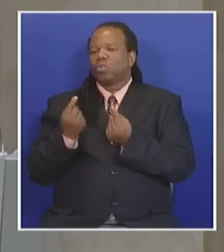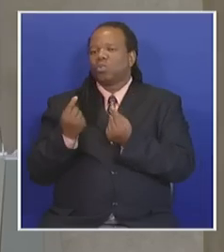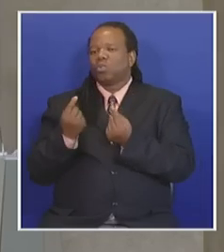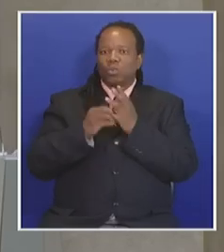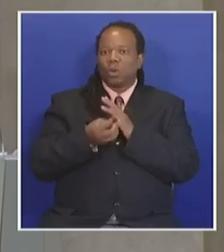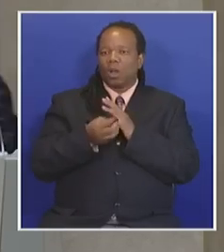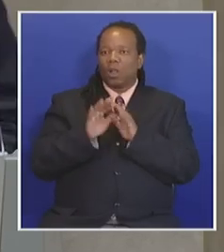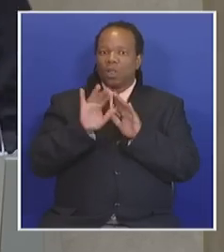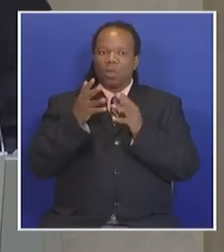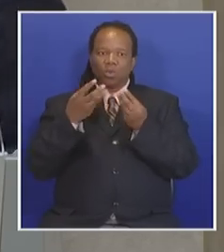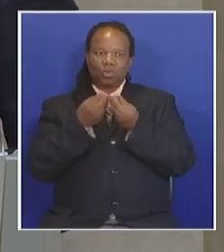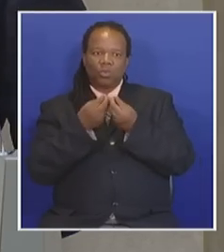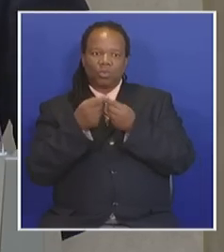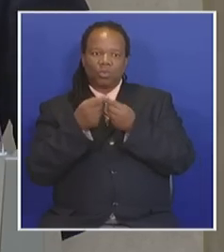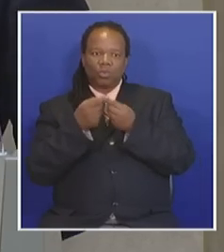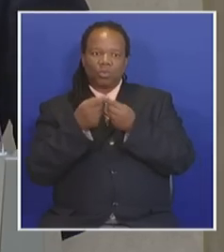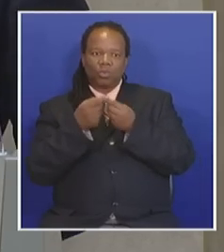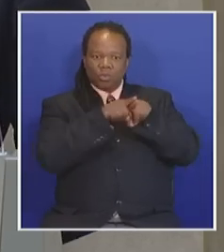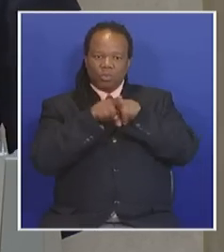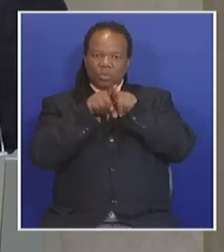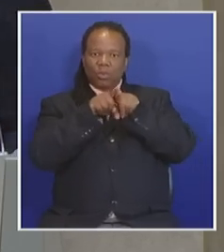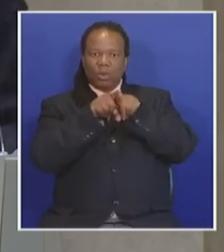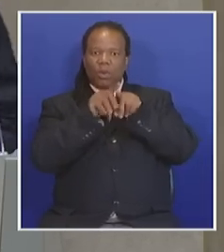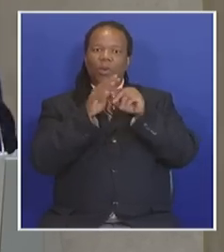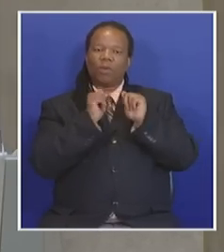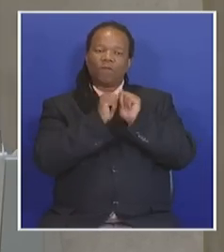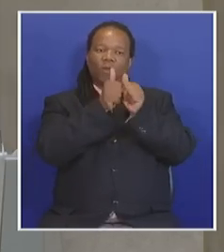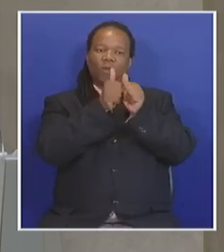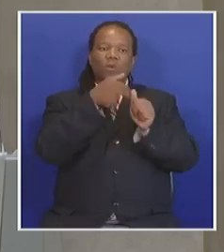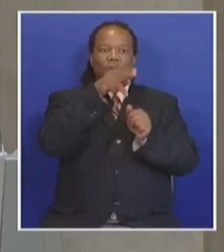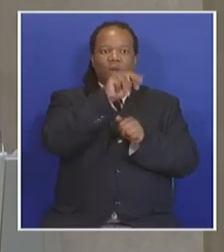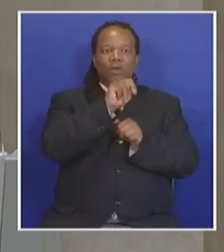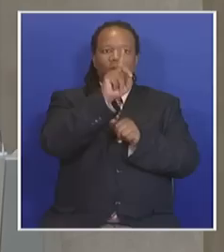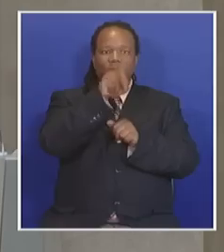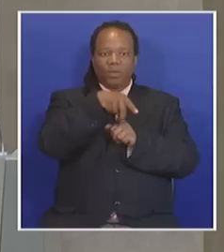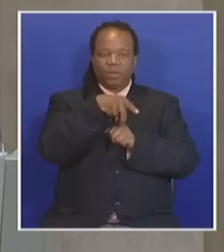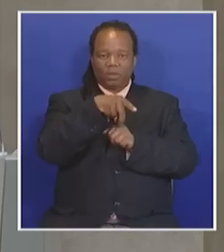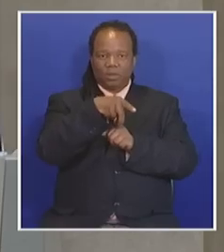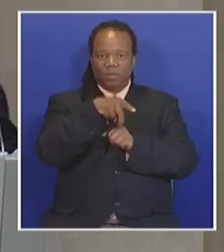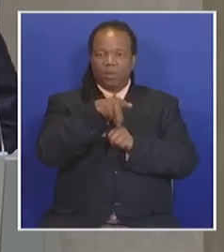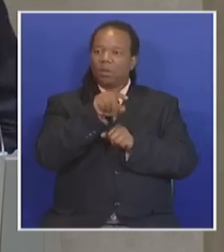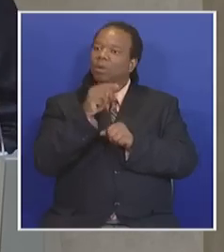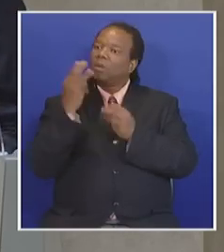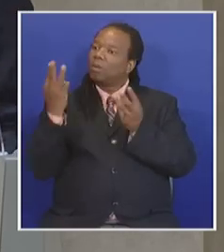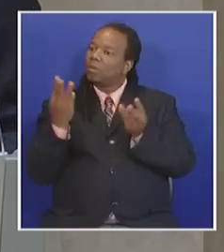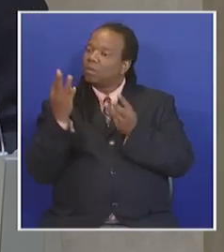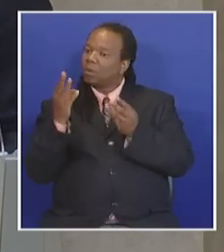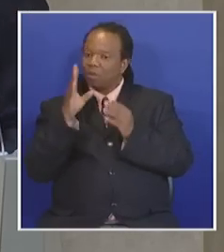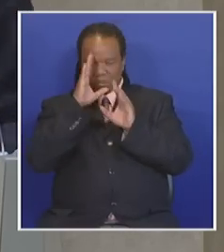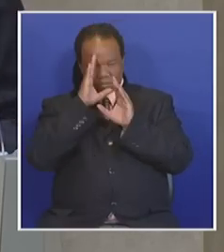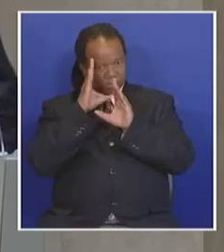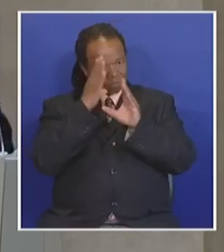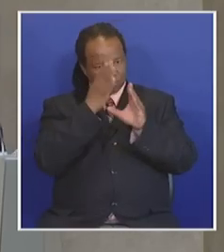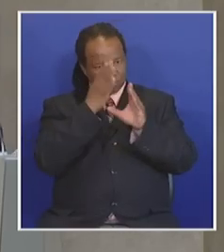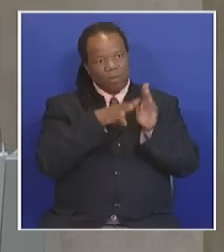common national development agenda, which the entire nation subscribes to, purely because you want